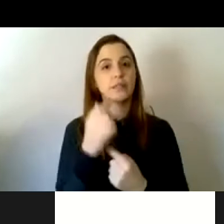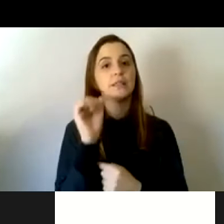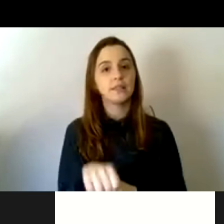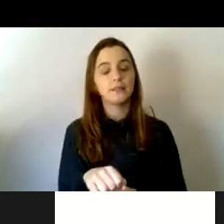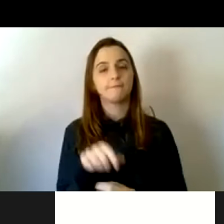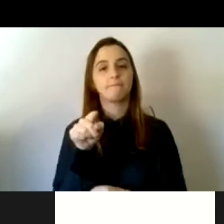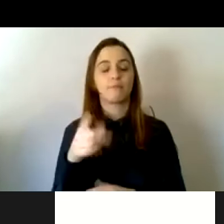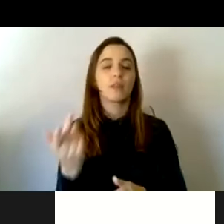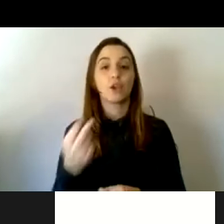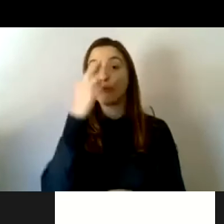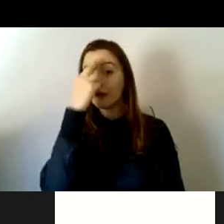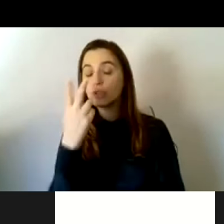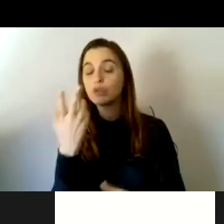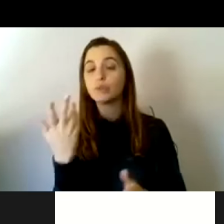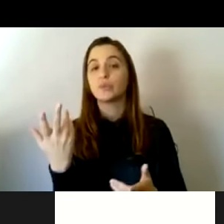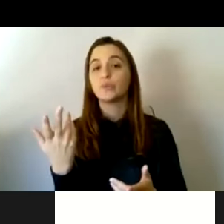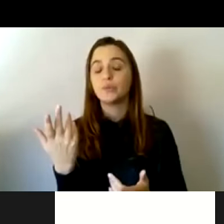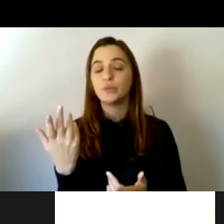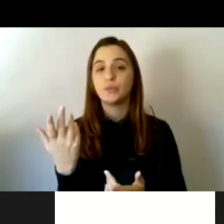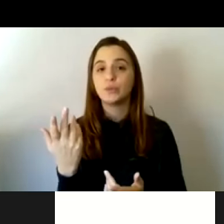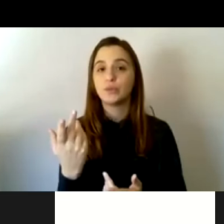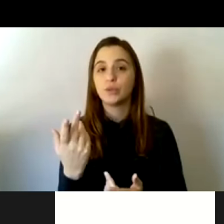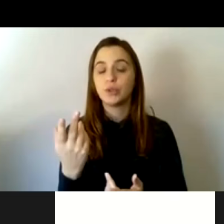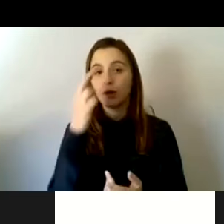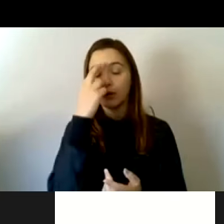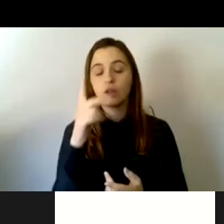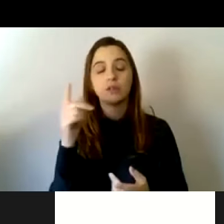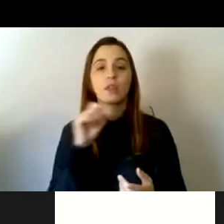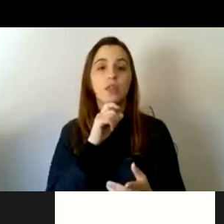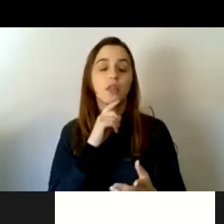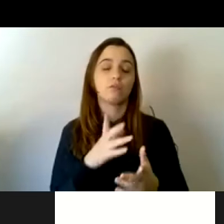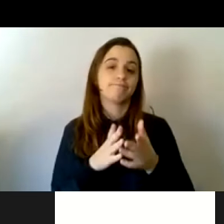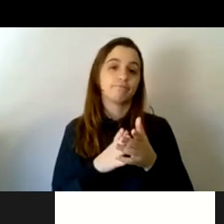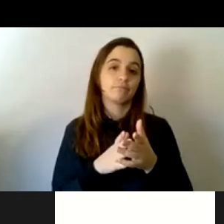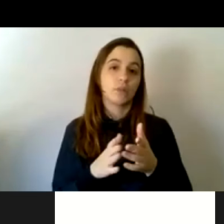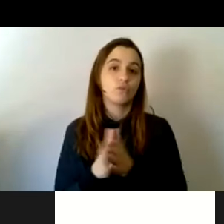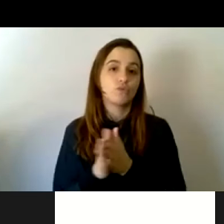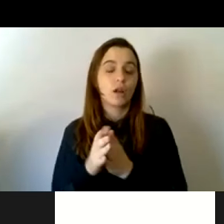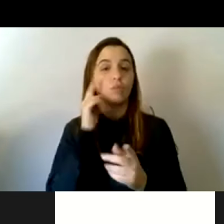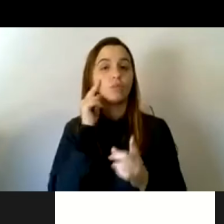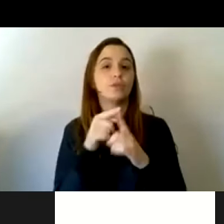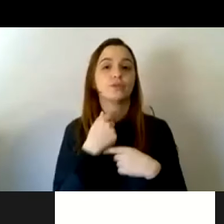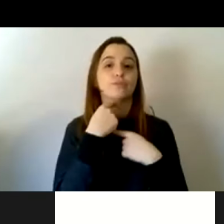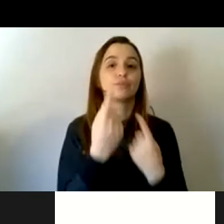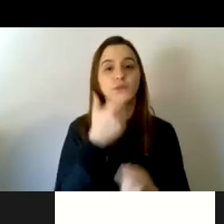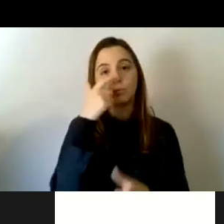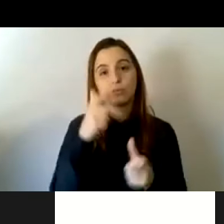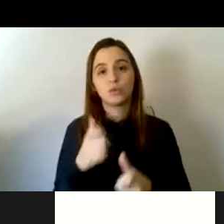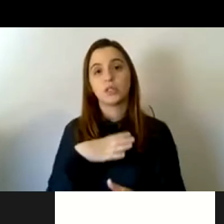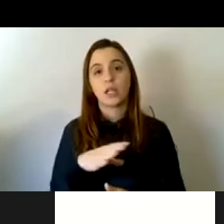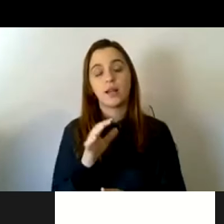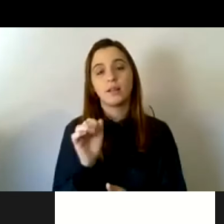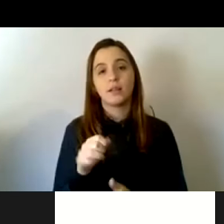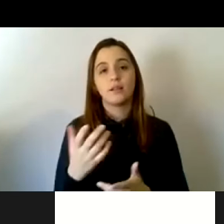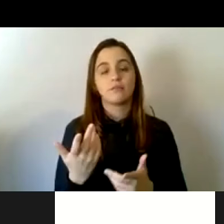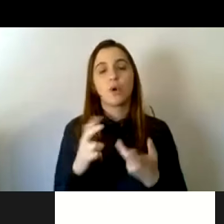is it to actually to use the kind of pronouns that people want them to be called, so to speak? What is the problem